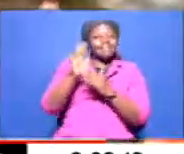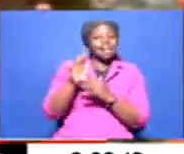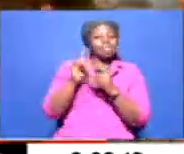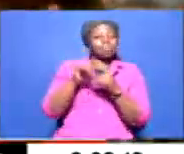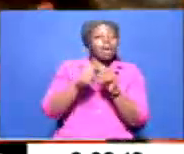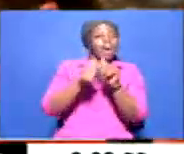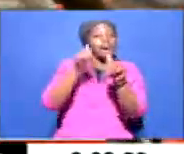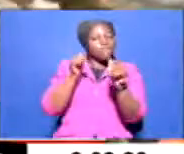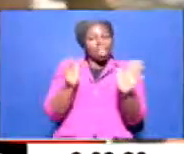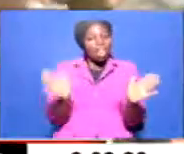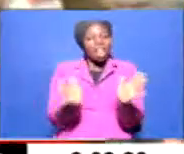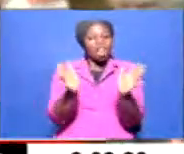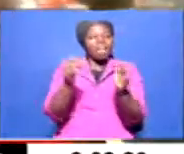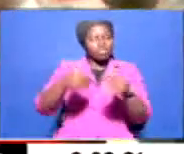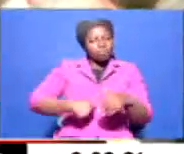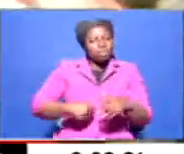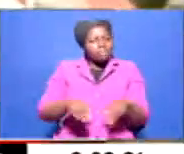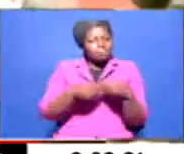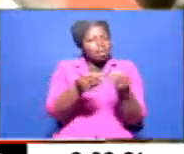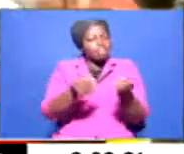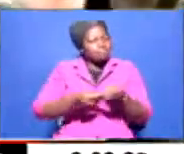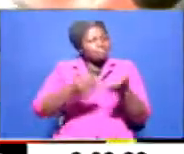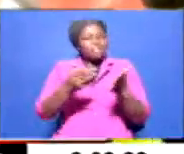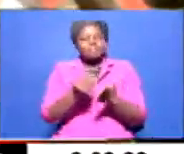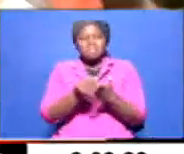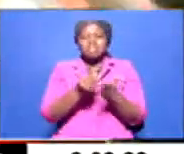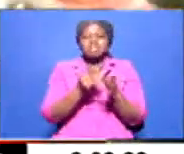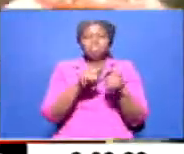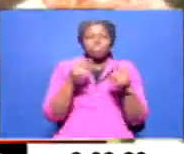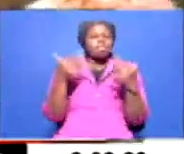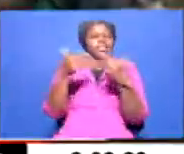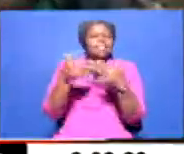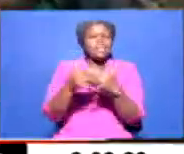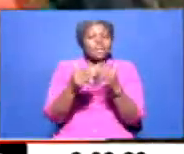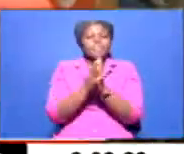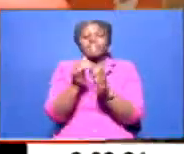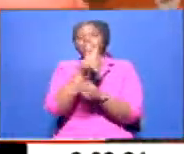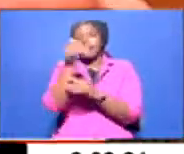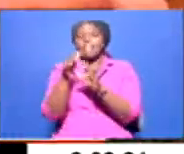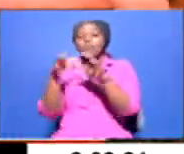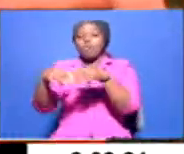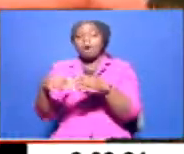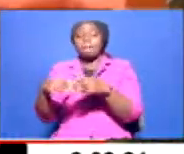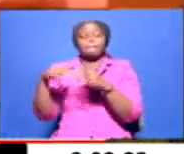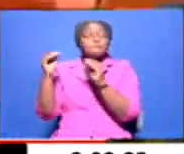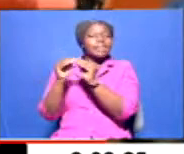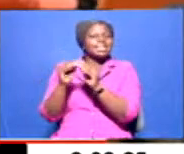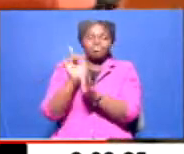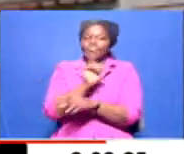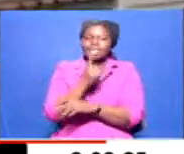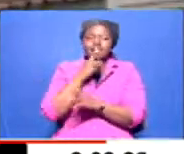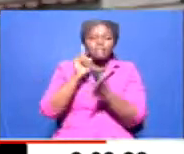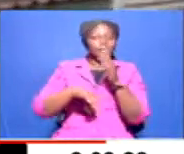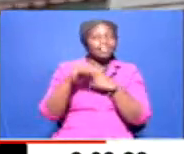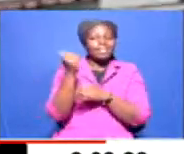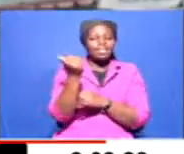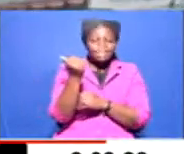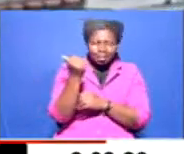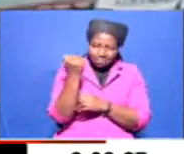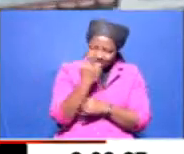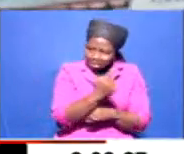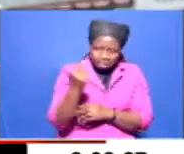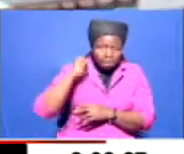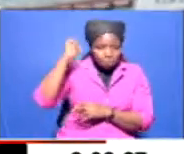youth with handouts to disrupt their opponents' rallies, saying every political leader has a right to be heard.